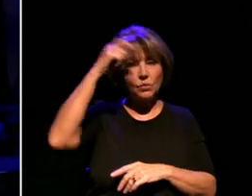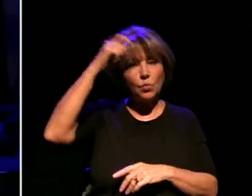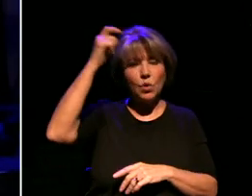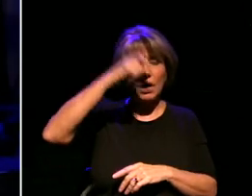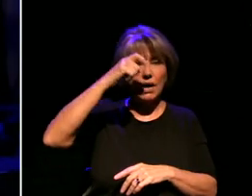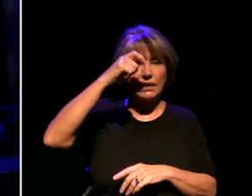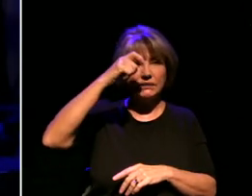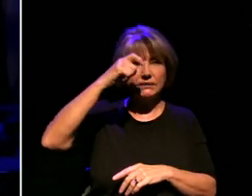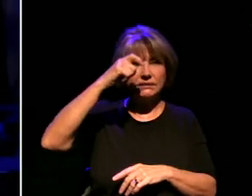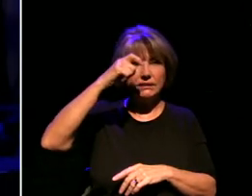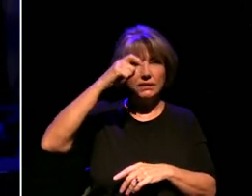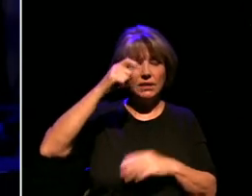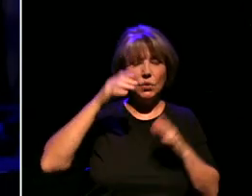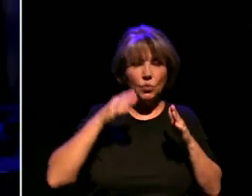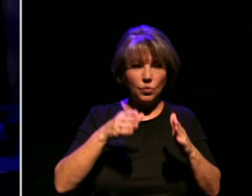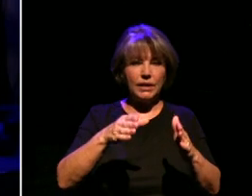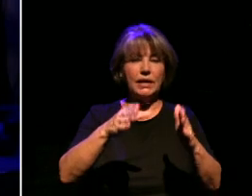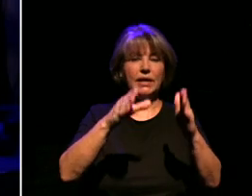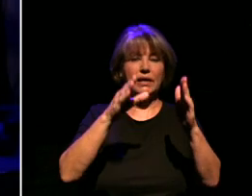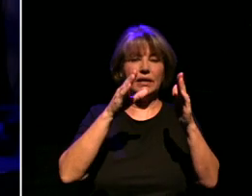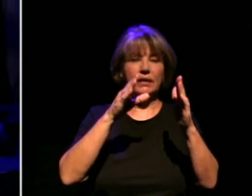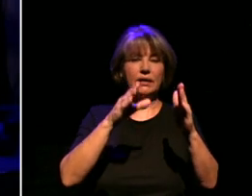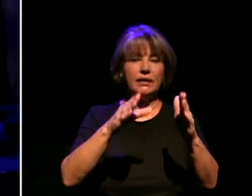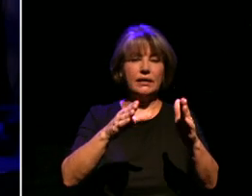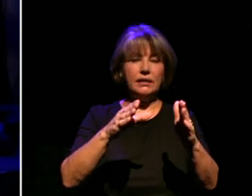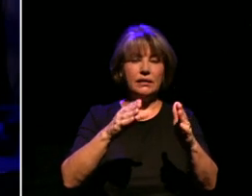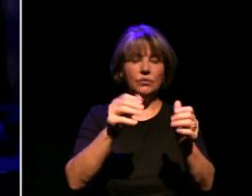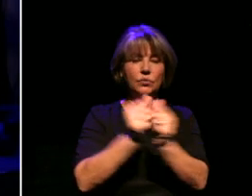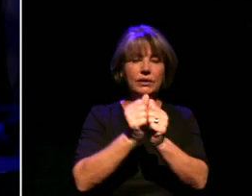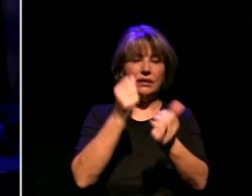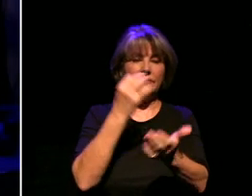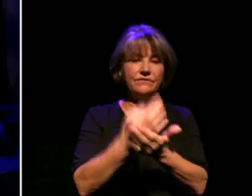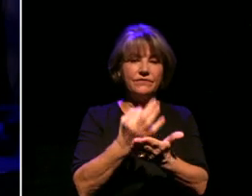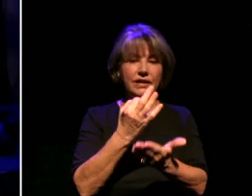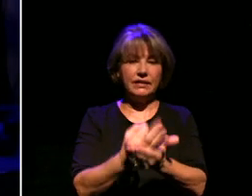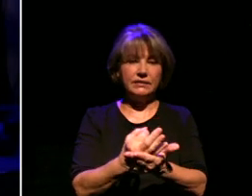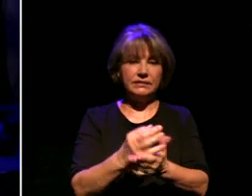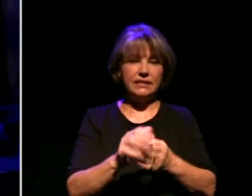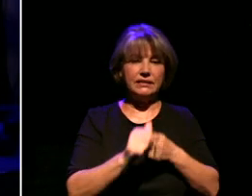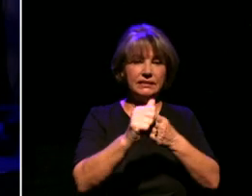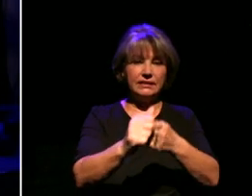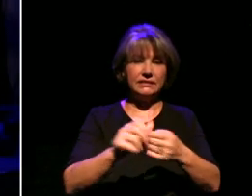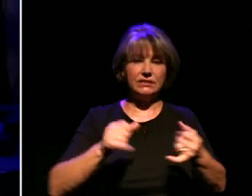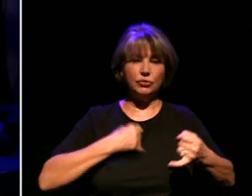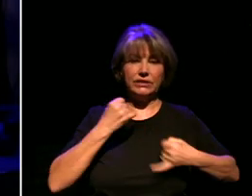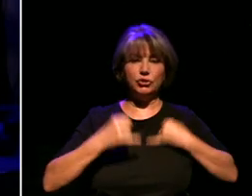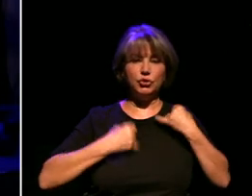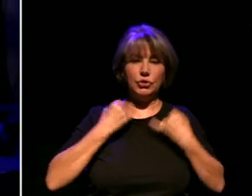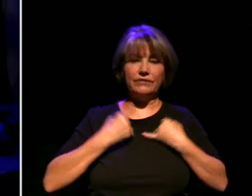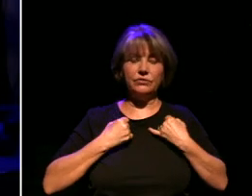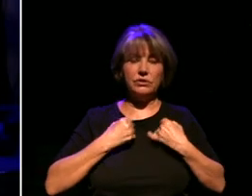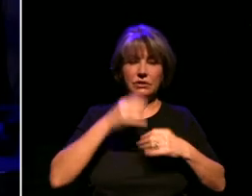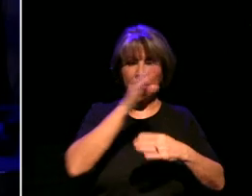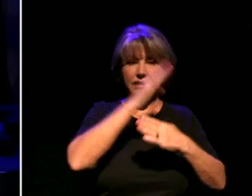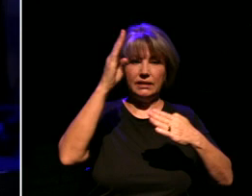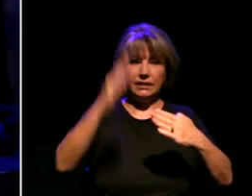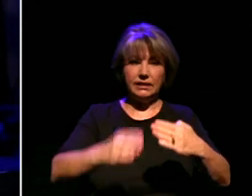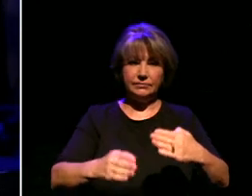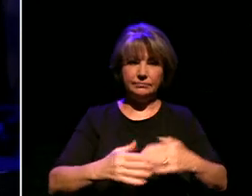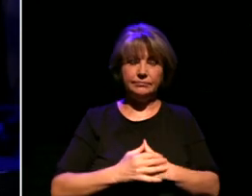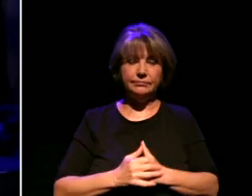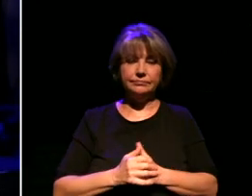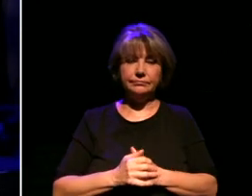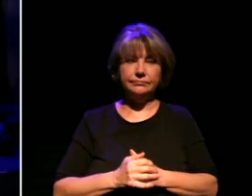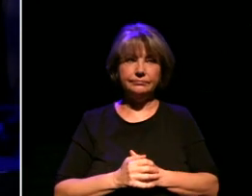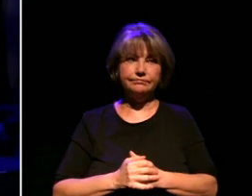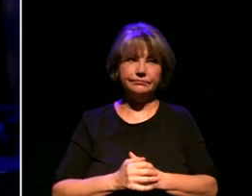wise direction, of taking a wise direction with our finances that leads to a joyful destination. Now, we don't